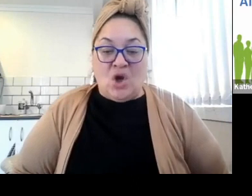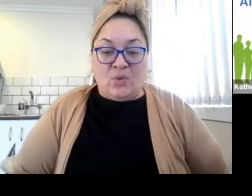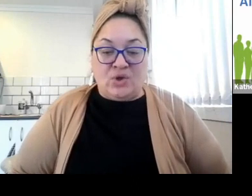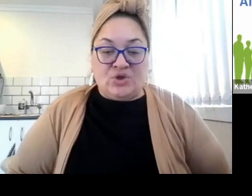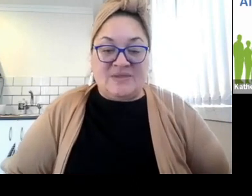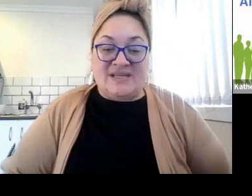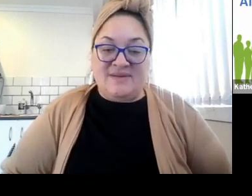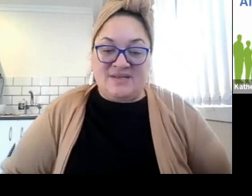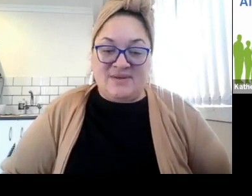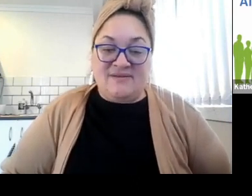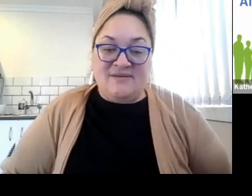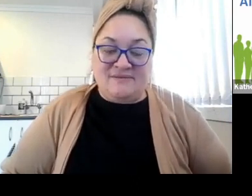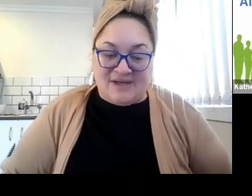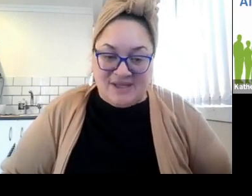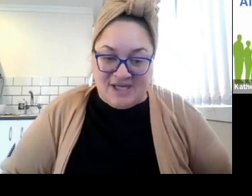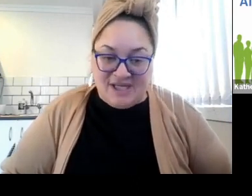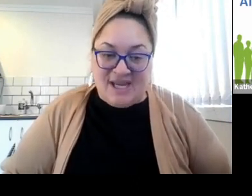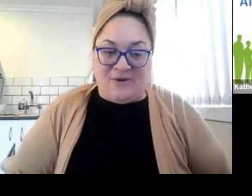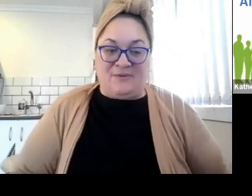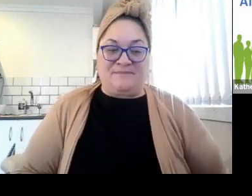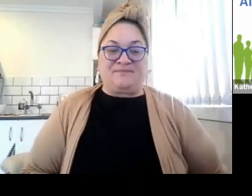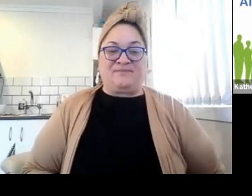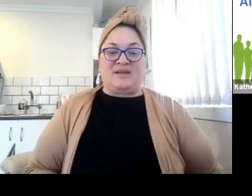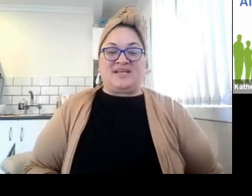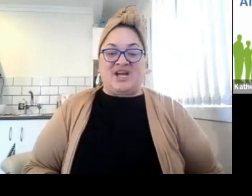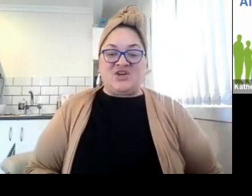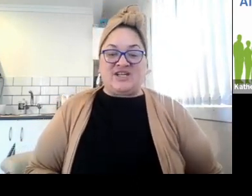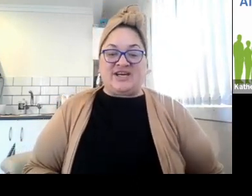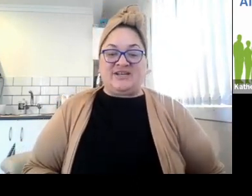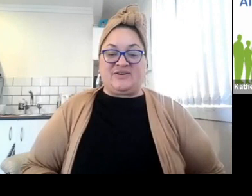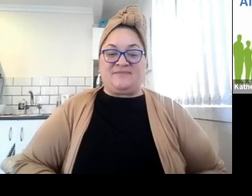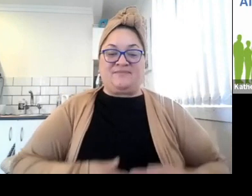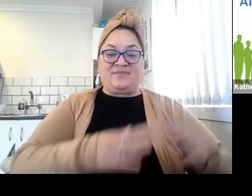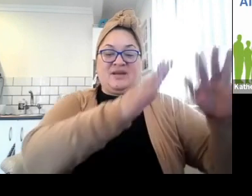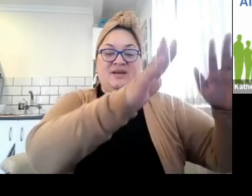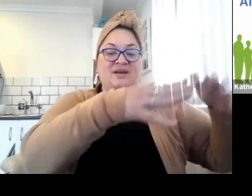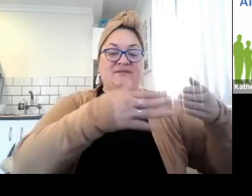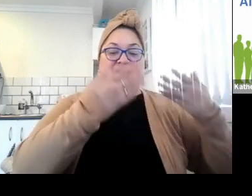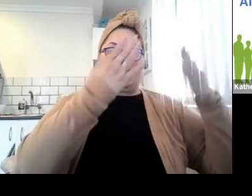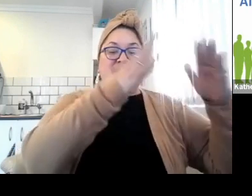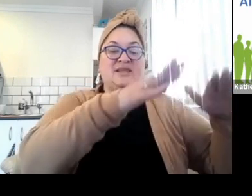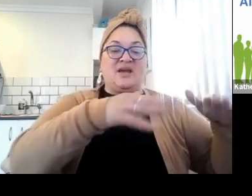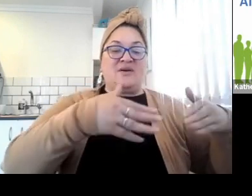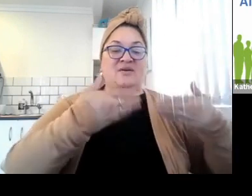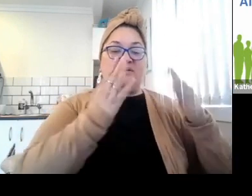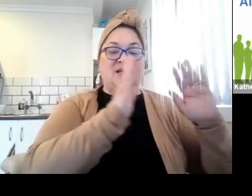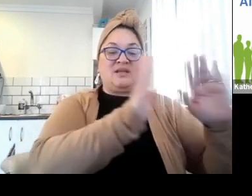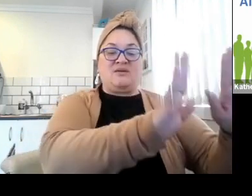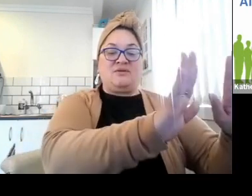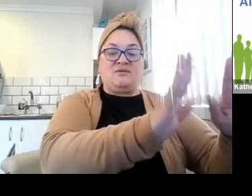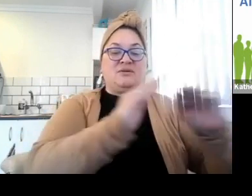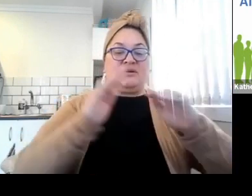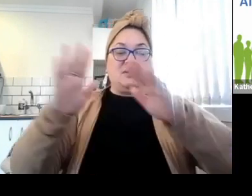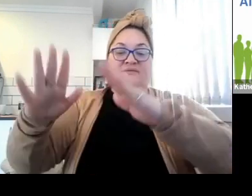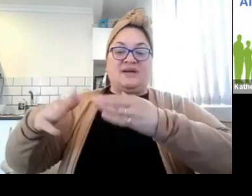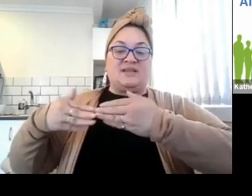So our online workshops commenced with whakataka te hau, kia ino tātou. Whakataka te hau ki